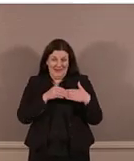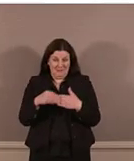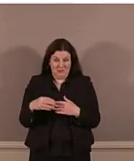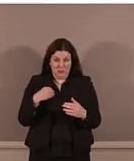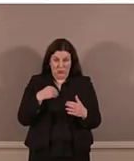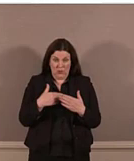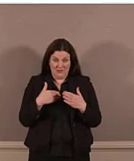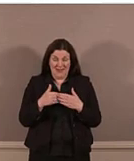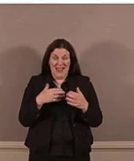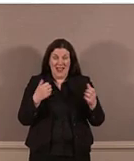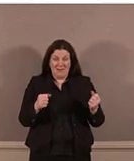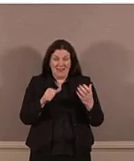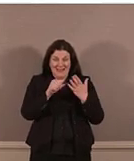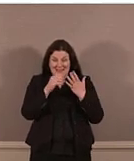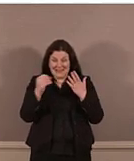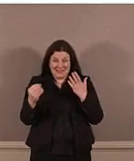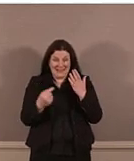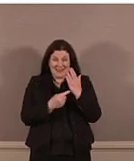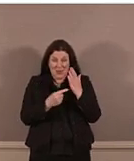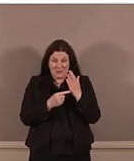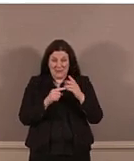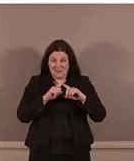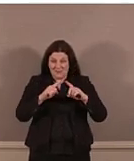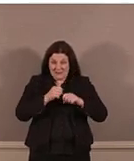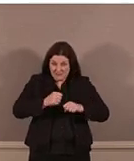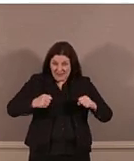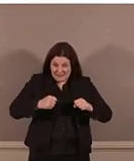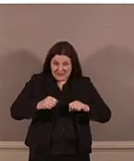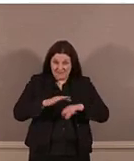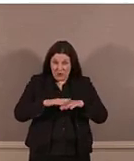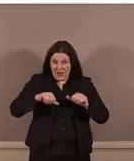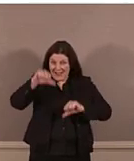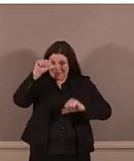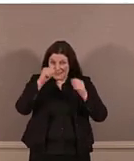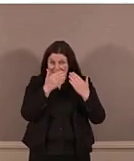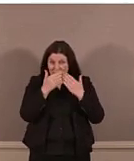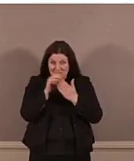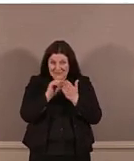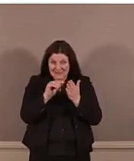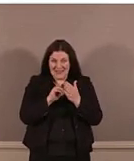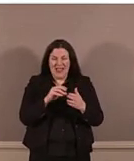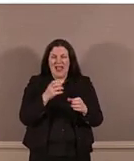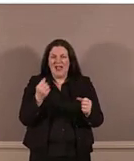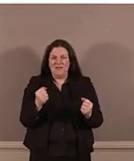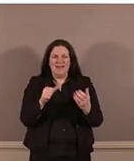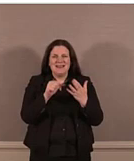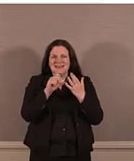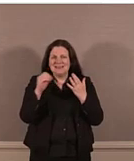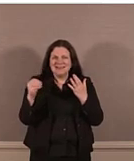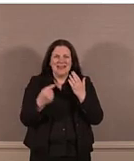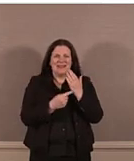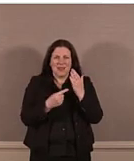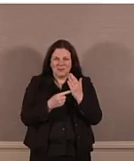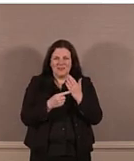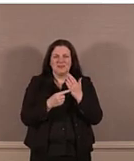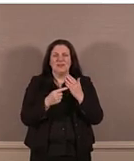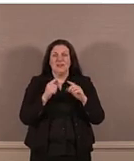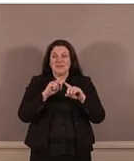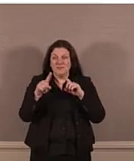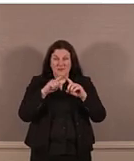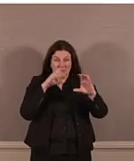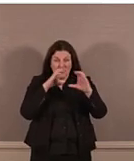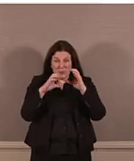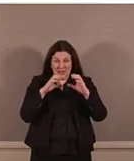60,000 adult literacy and numeracy places across the country. There's 60,000 community education courses available across the country that